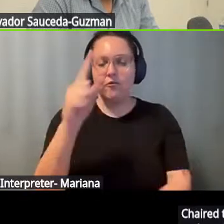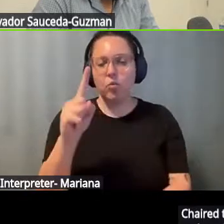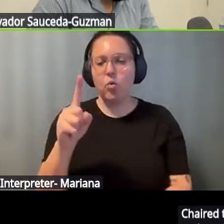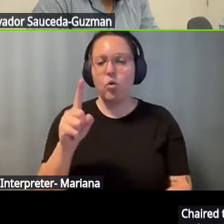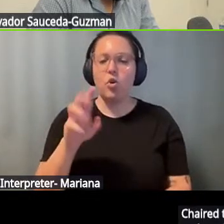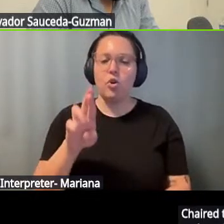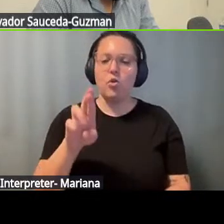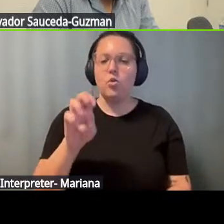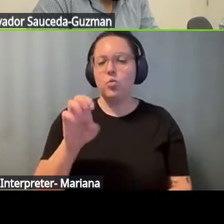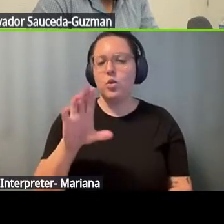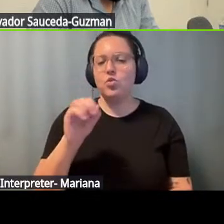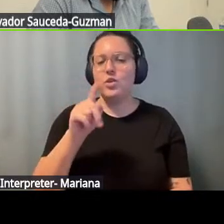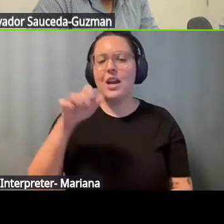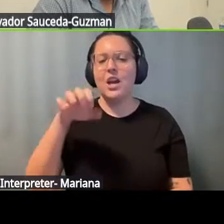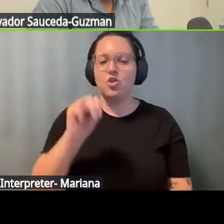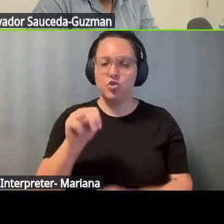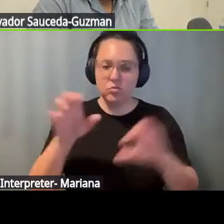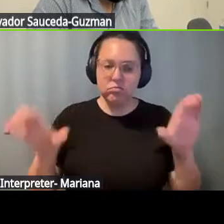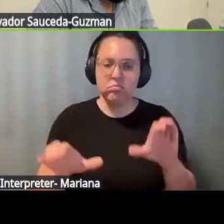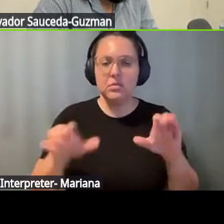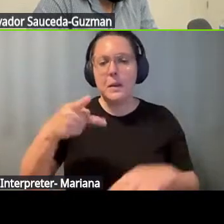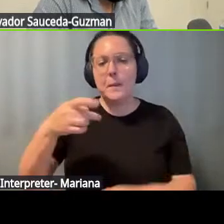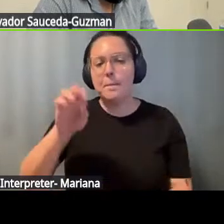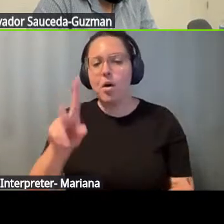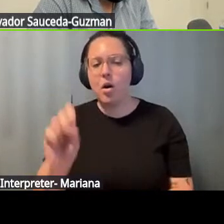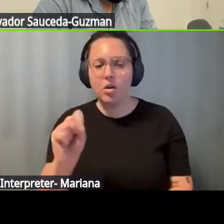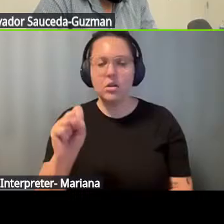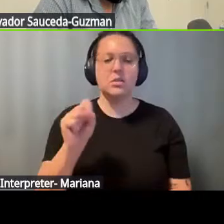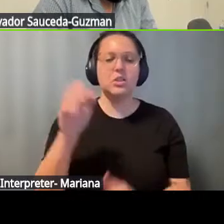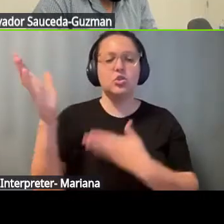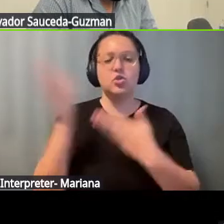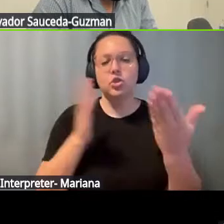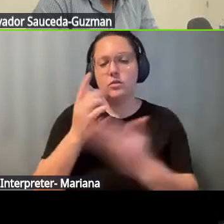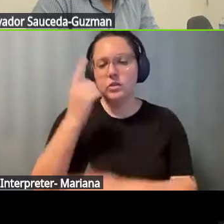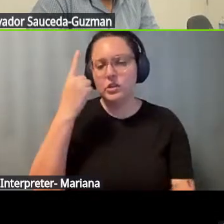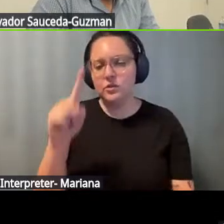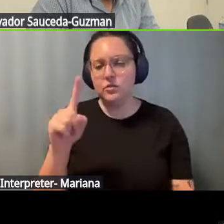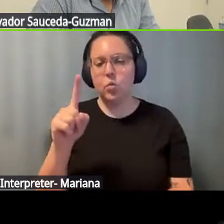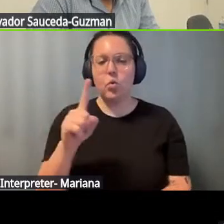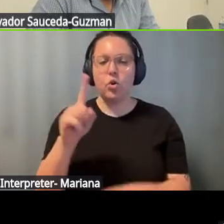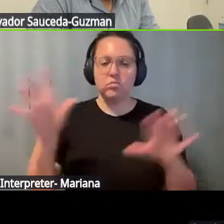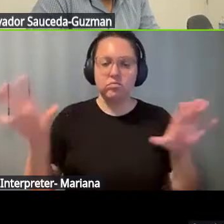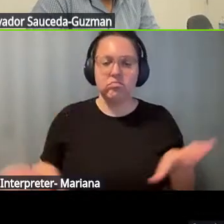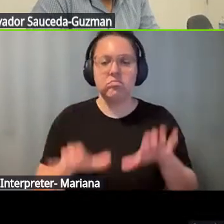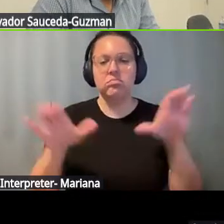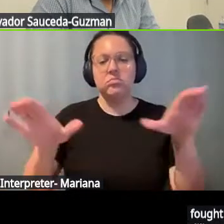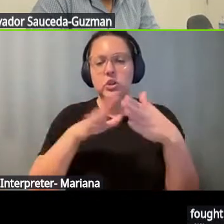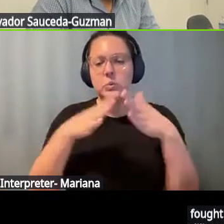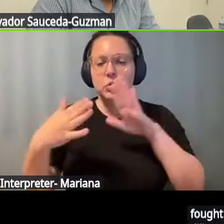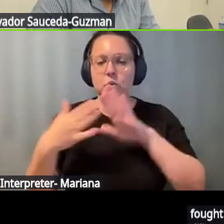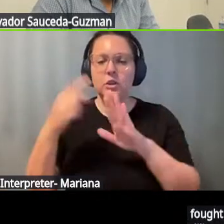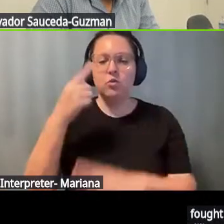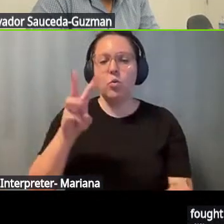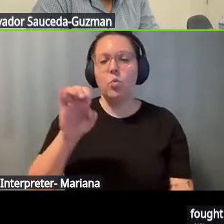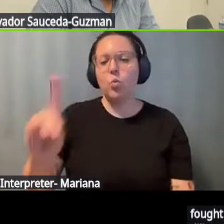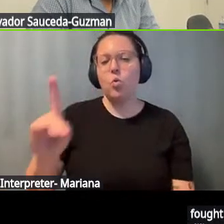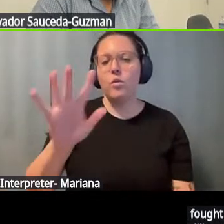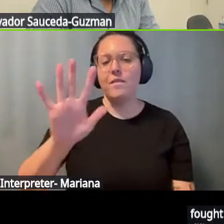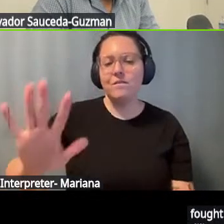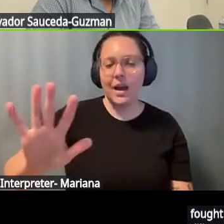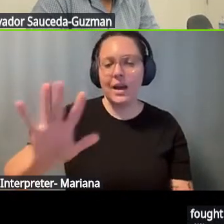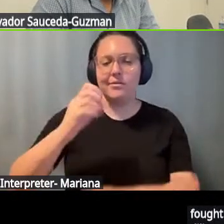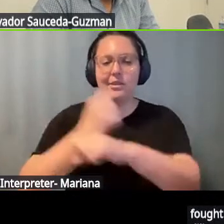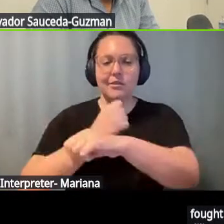an unusual number of alcoholic establishments in 5, worked diligently to eliminate the use of